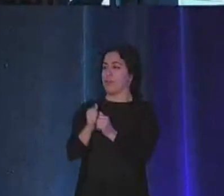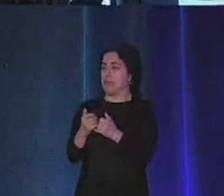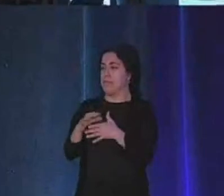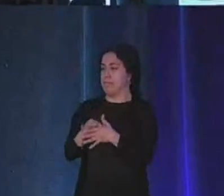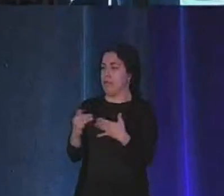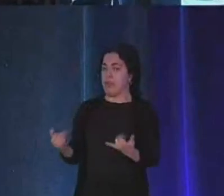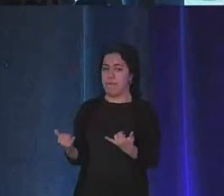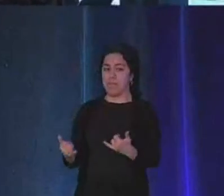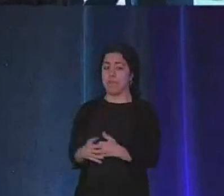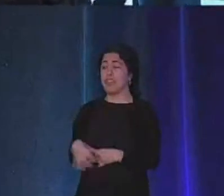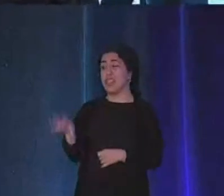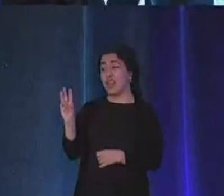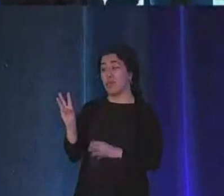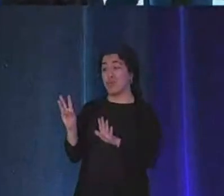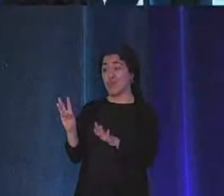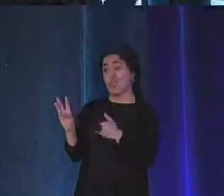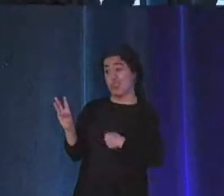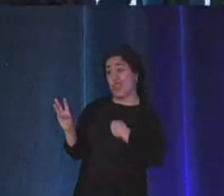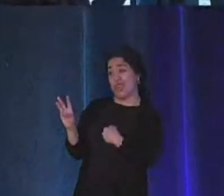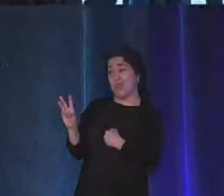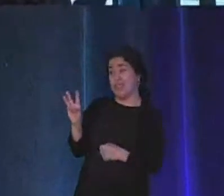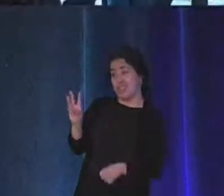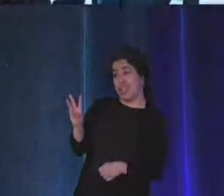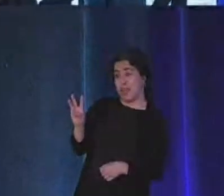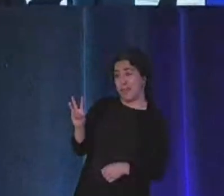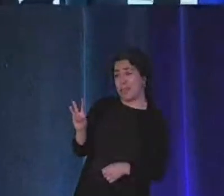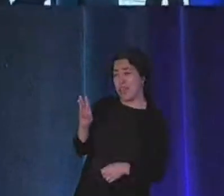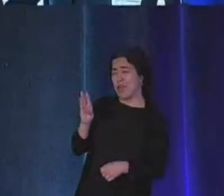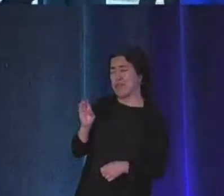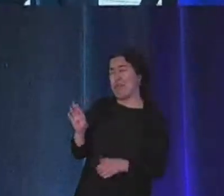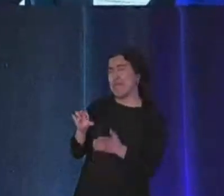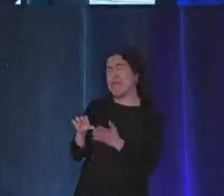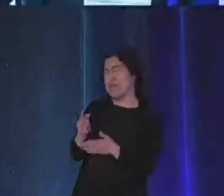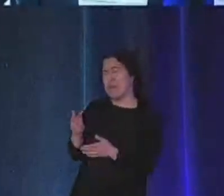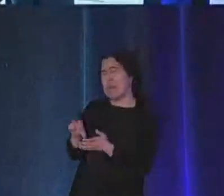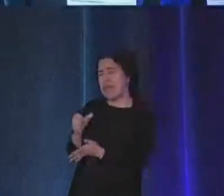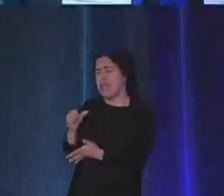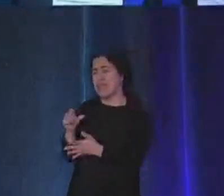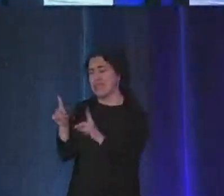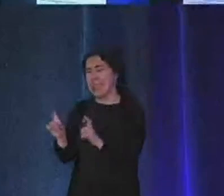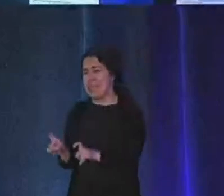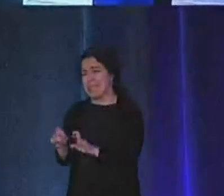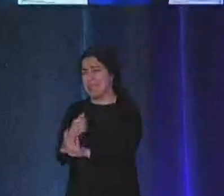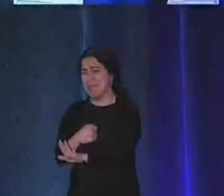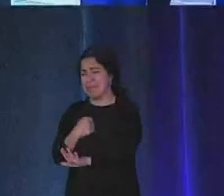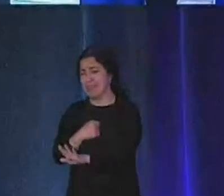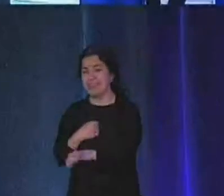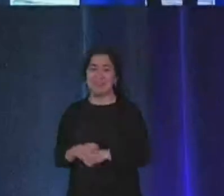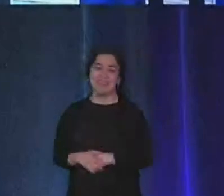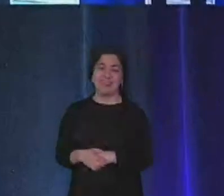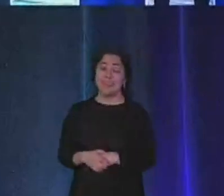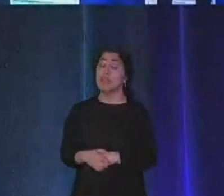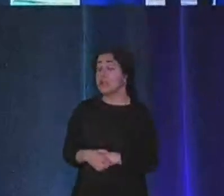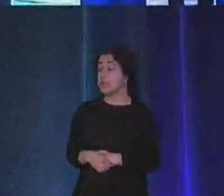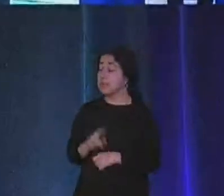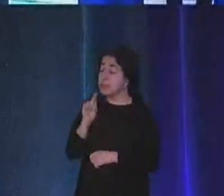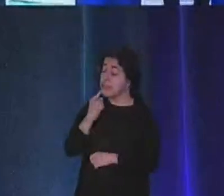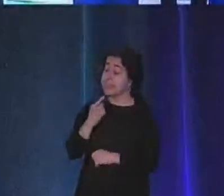W, I'm sorry, but W is going to stand for Webpage Test. I'm sorry. No, but it really